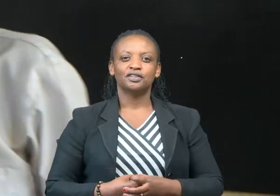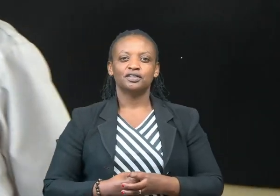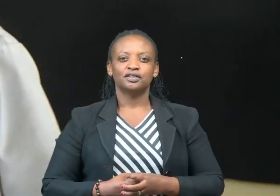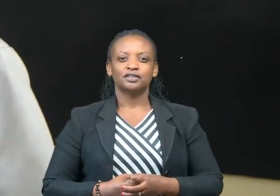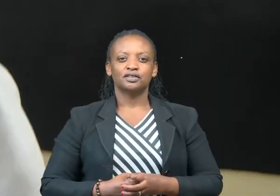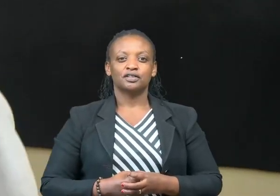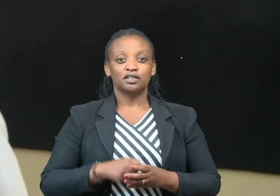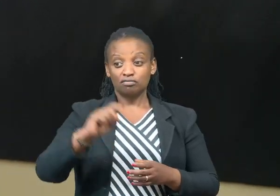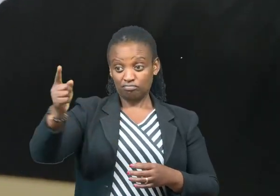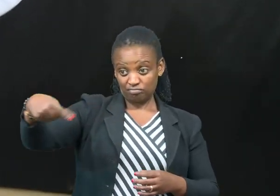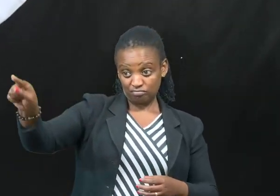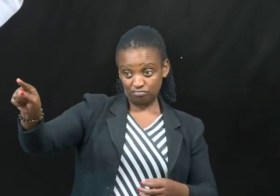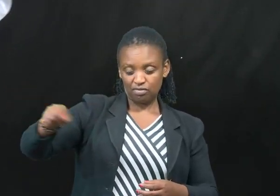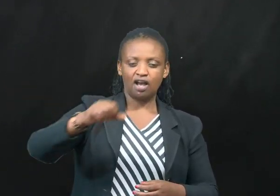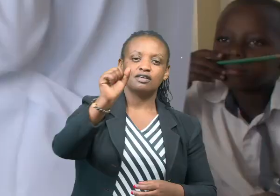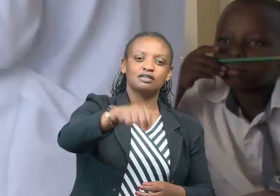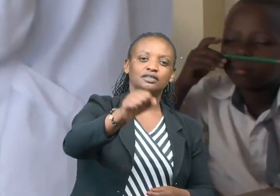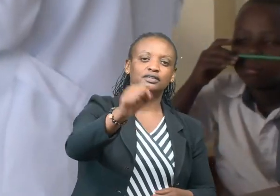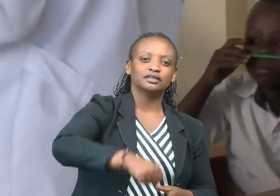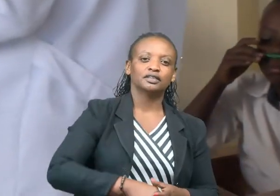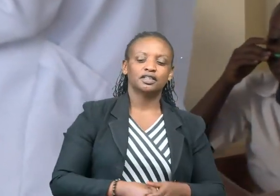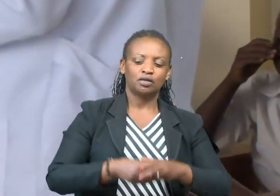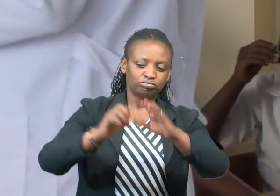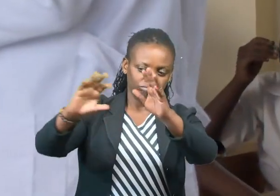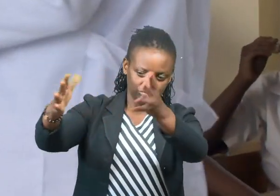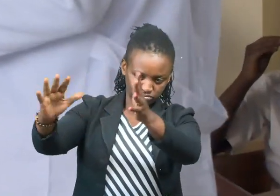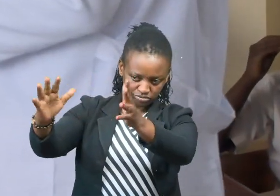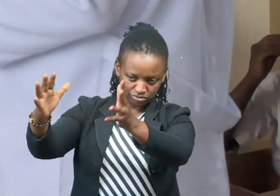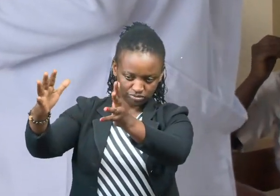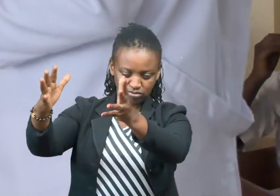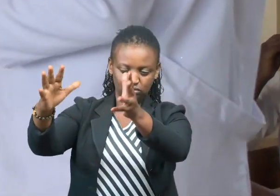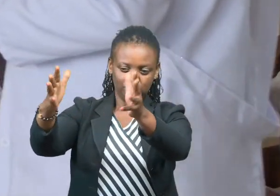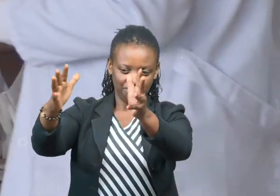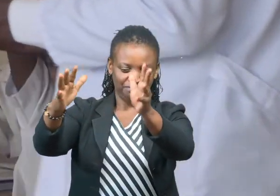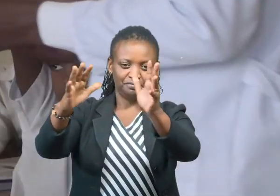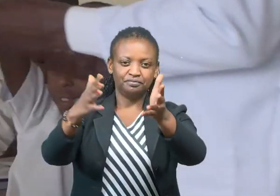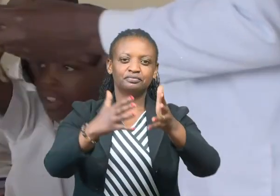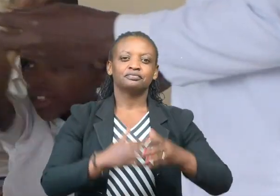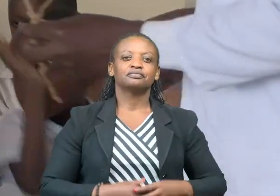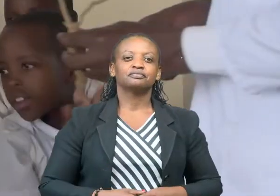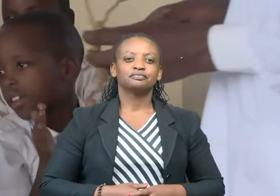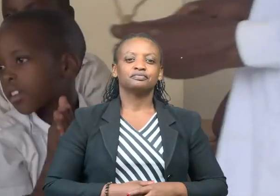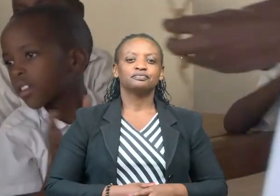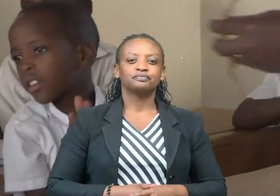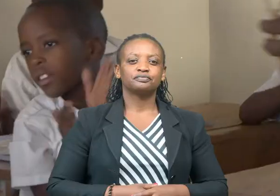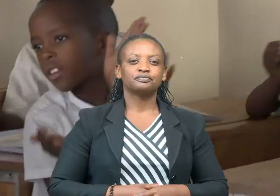are flowers. Is he correct? Yes. Clap hands for him.